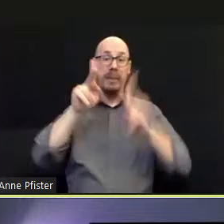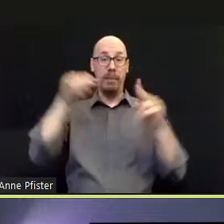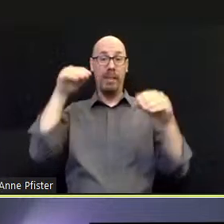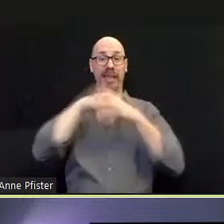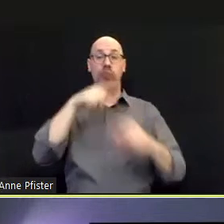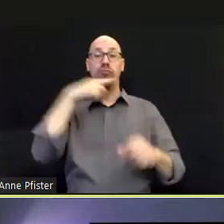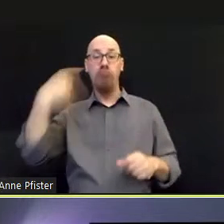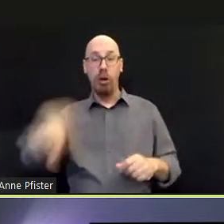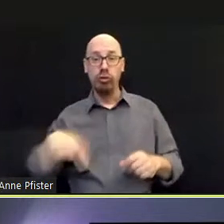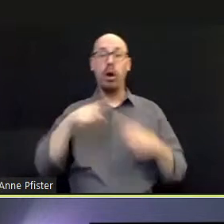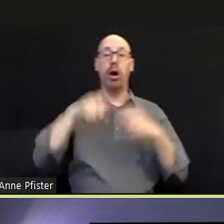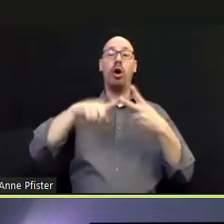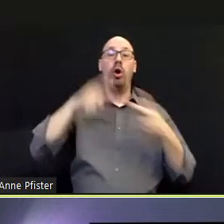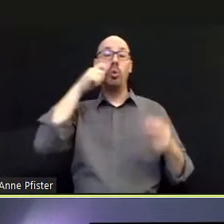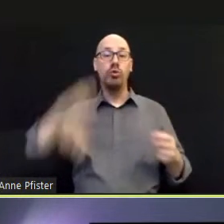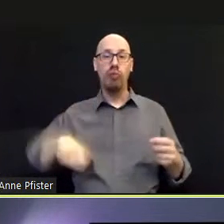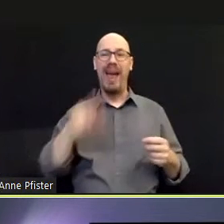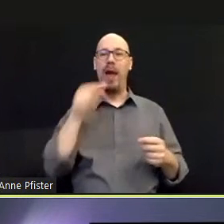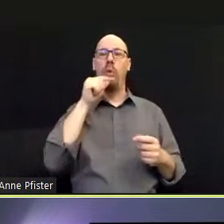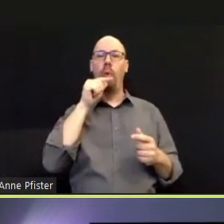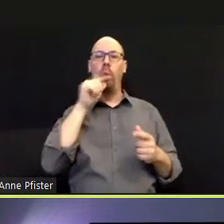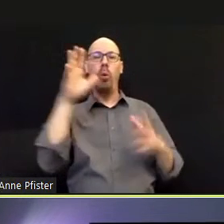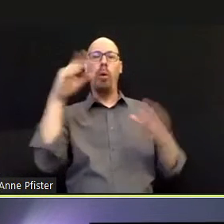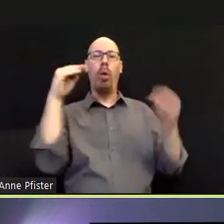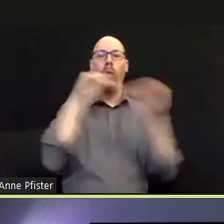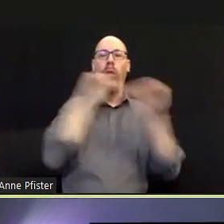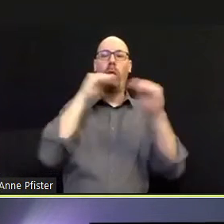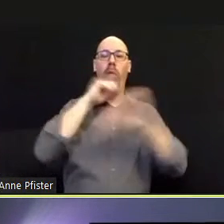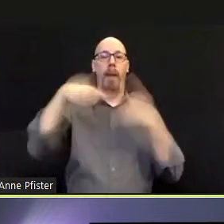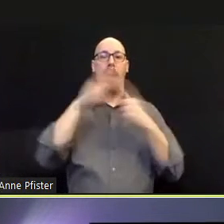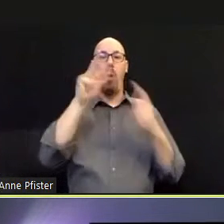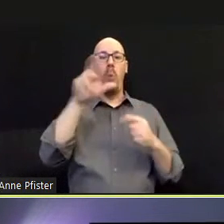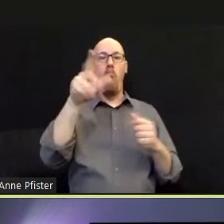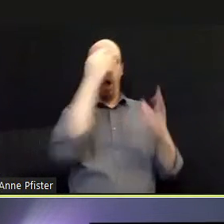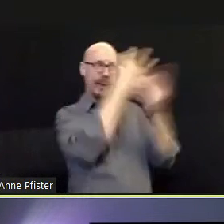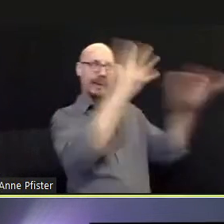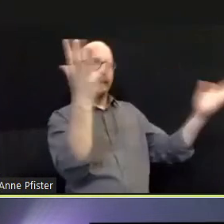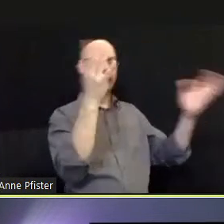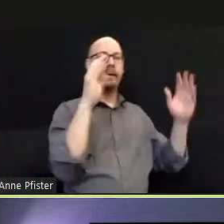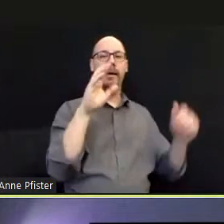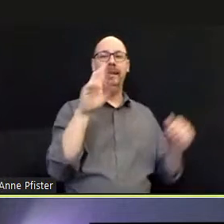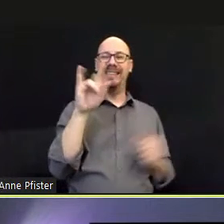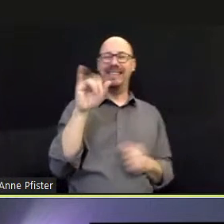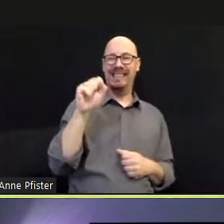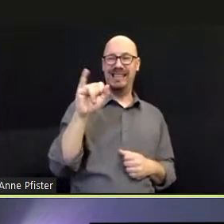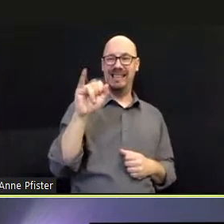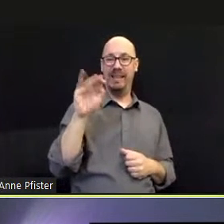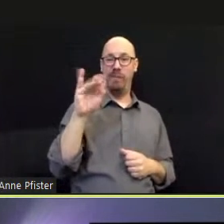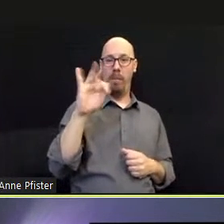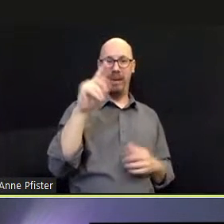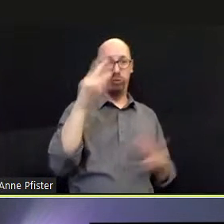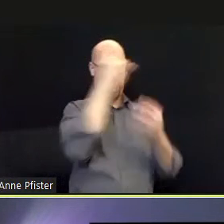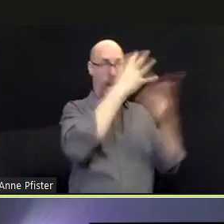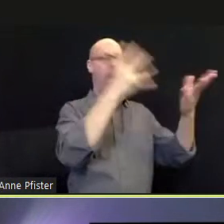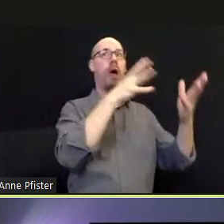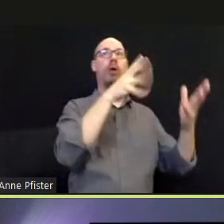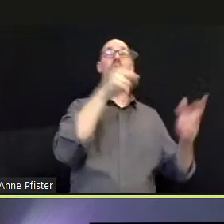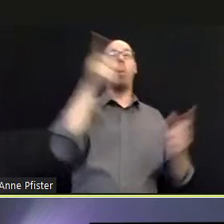who are spreading disinformation about the war. So it's a really interesting